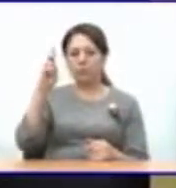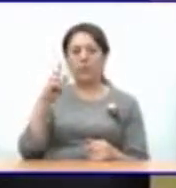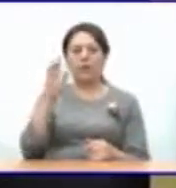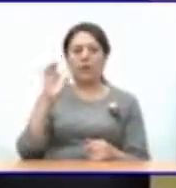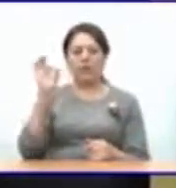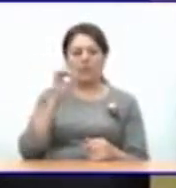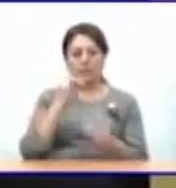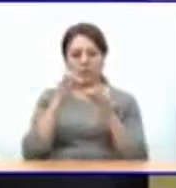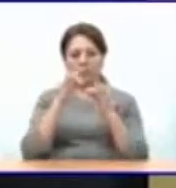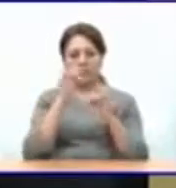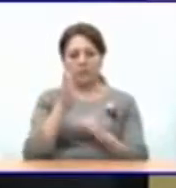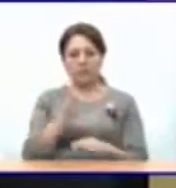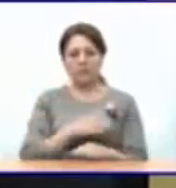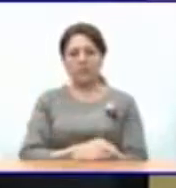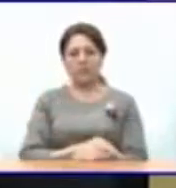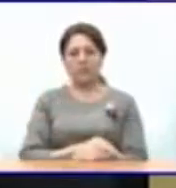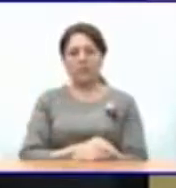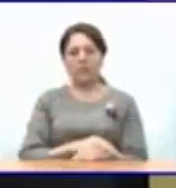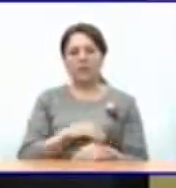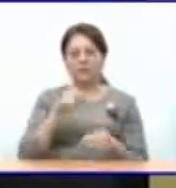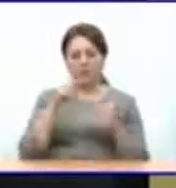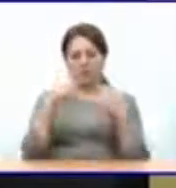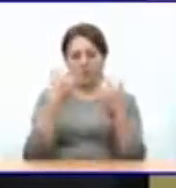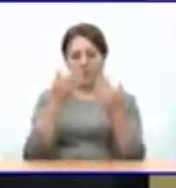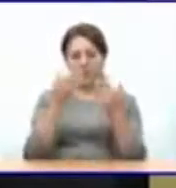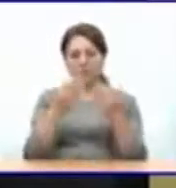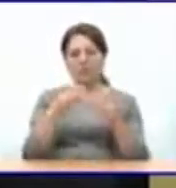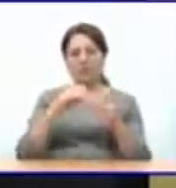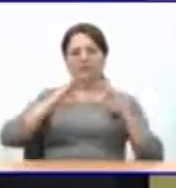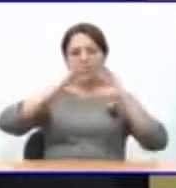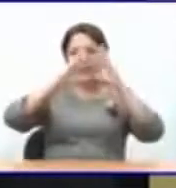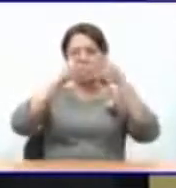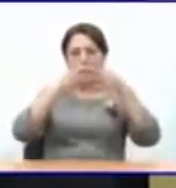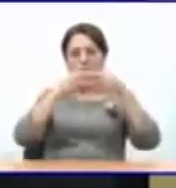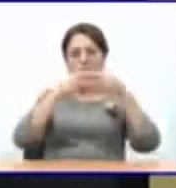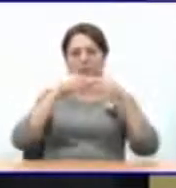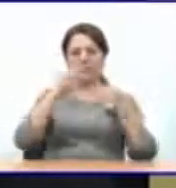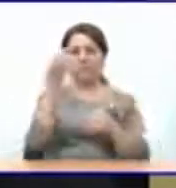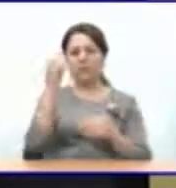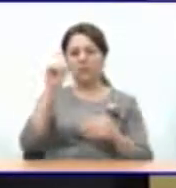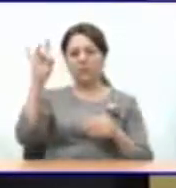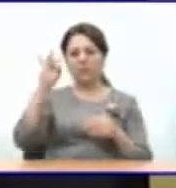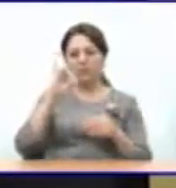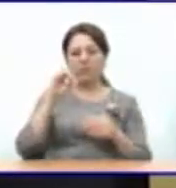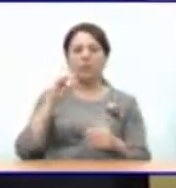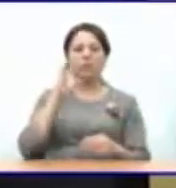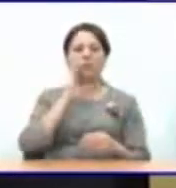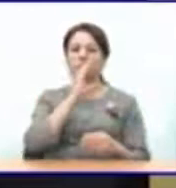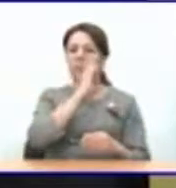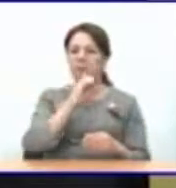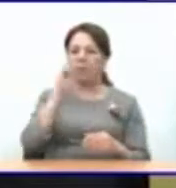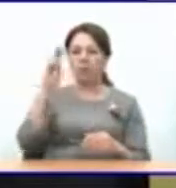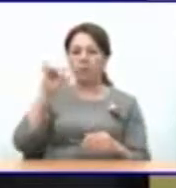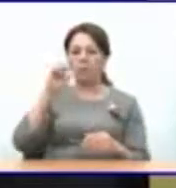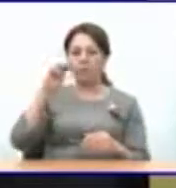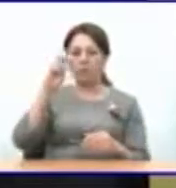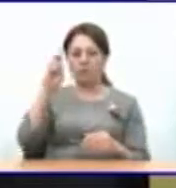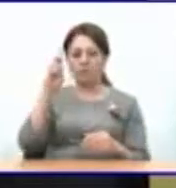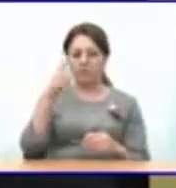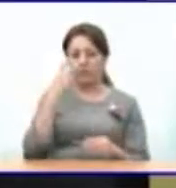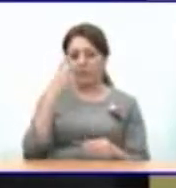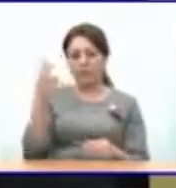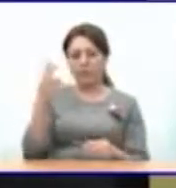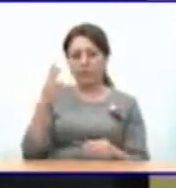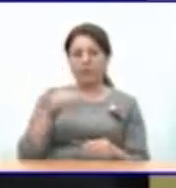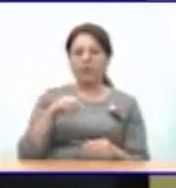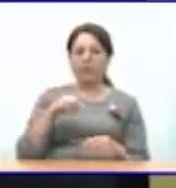gaplashamiz. Mana yer sharimiz, yer sharining shimoliy geografik qutbi va siz buni adashtirib